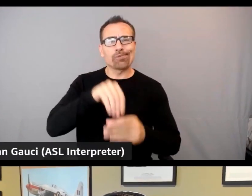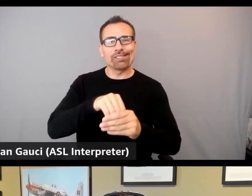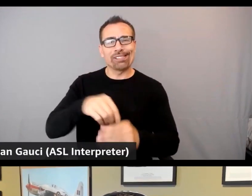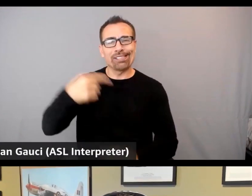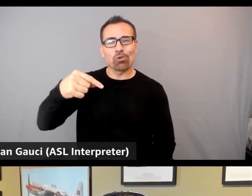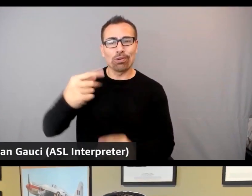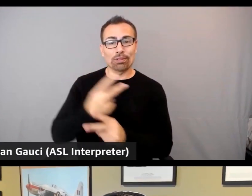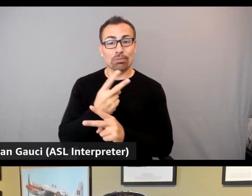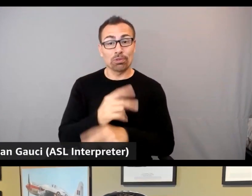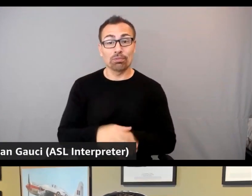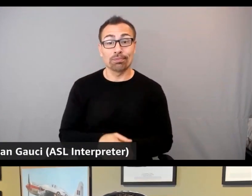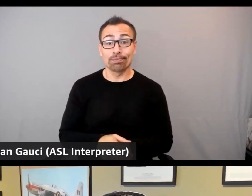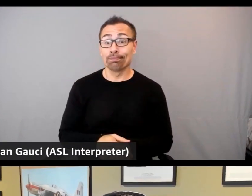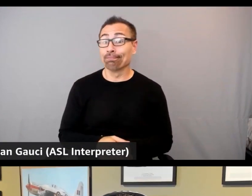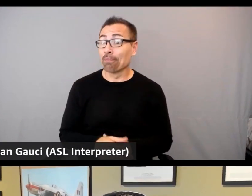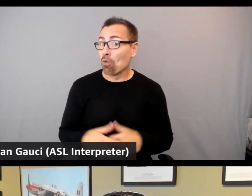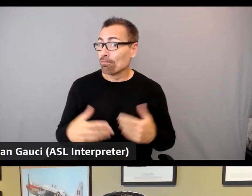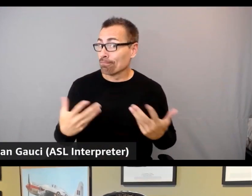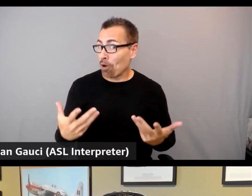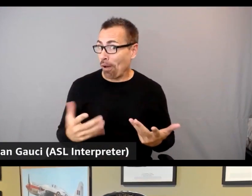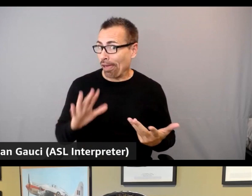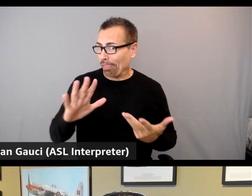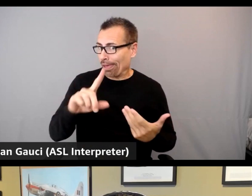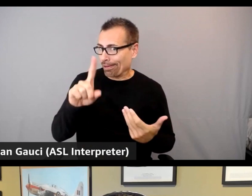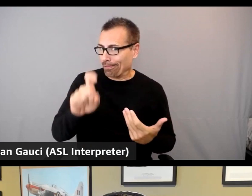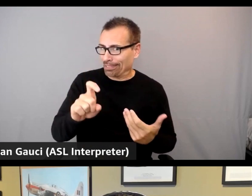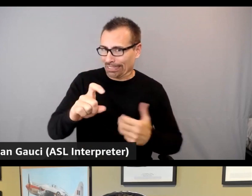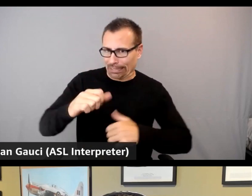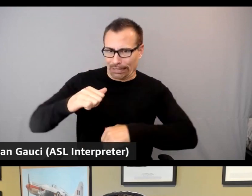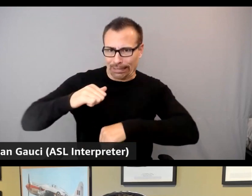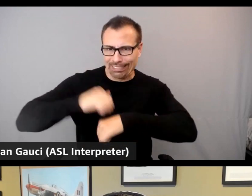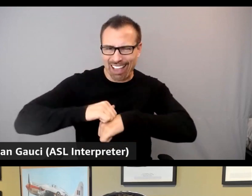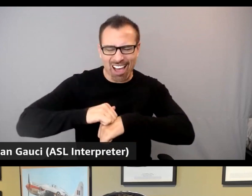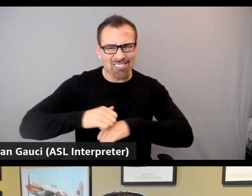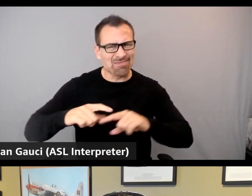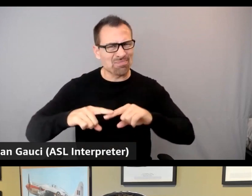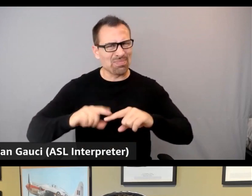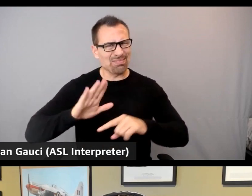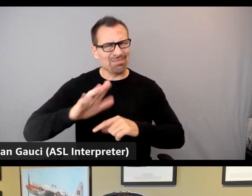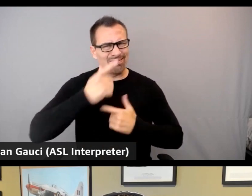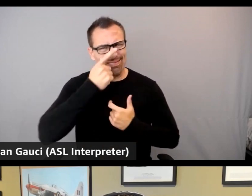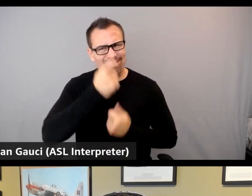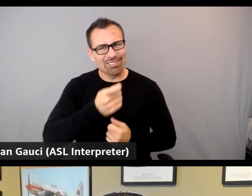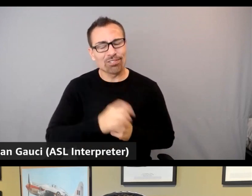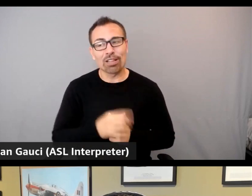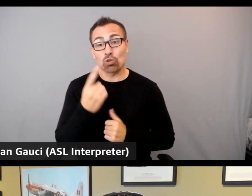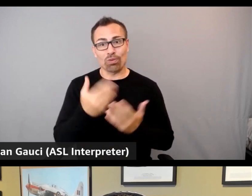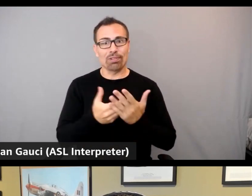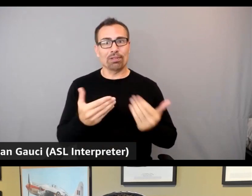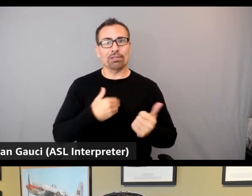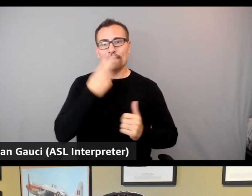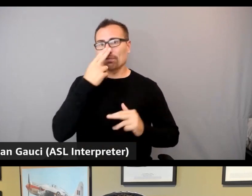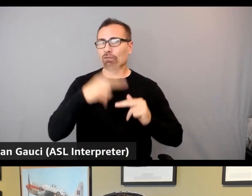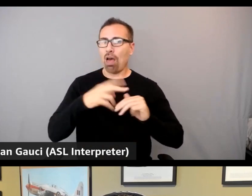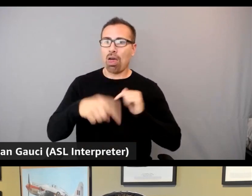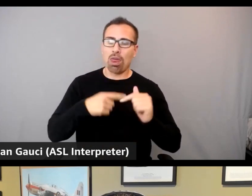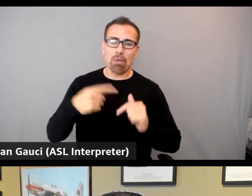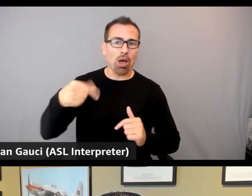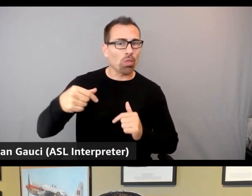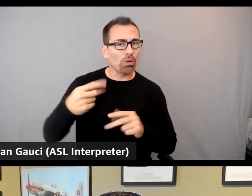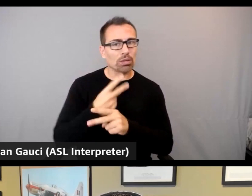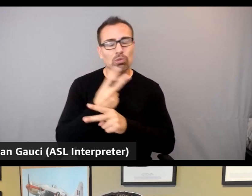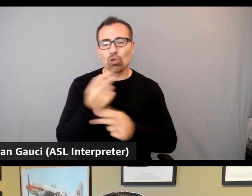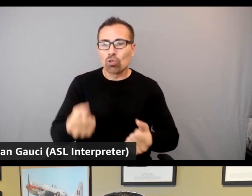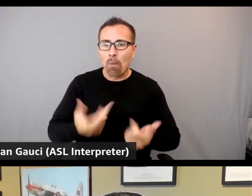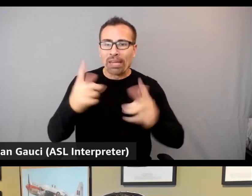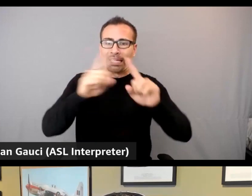very tough question. I don't know. It depends on what you're interested in. I mean, like, that's kind of one of the fun things I find about quantum computing, that there are so many different ways to approach